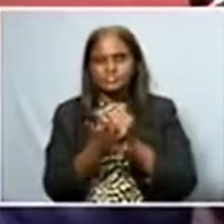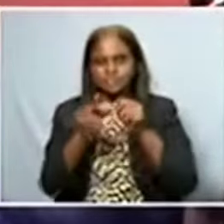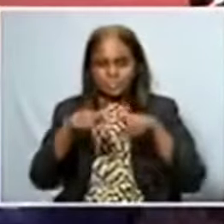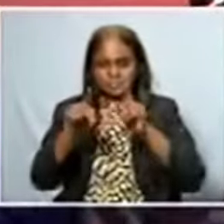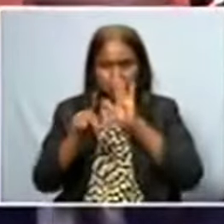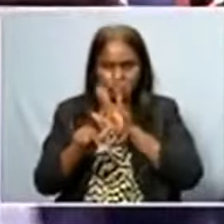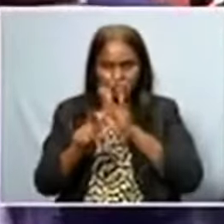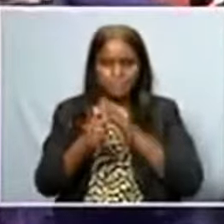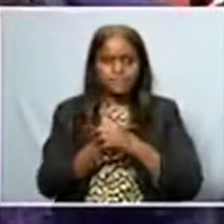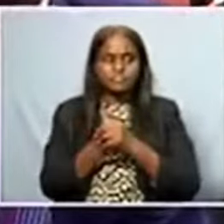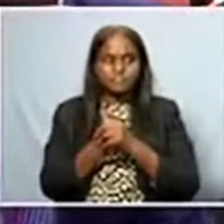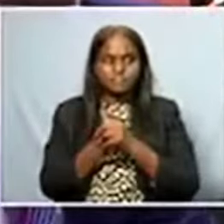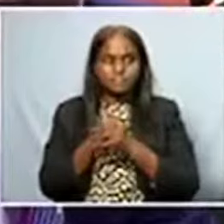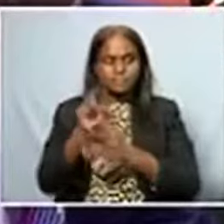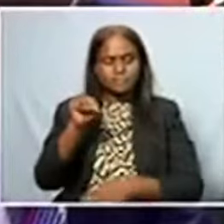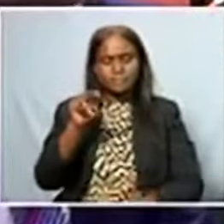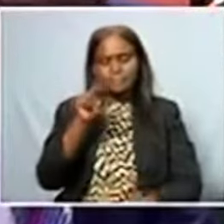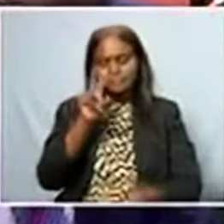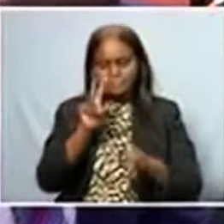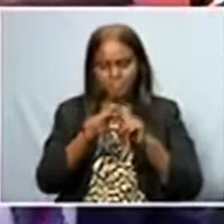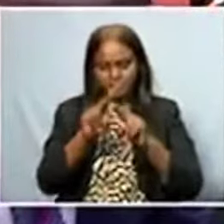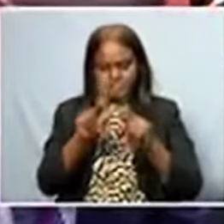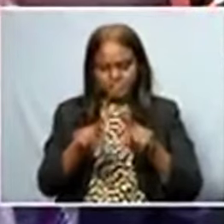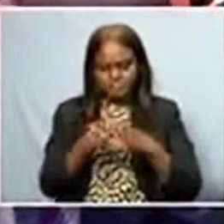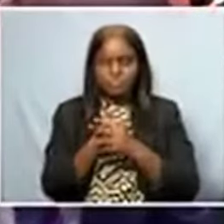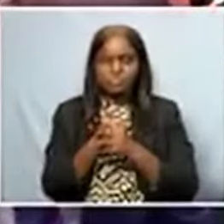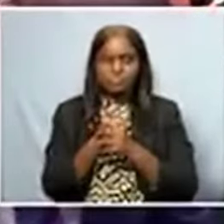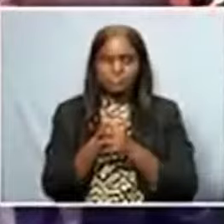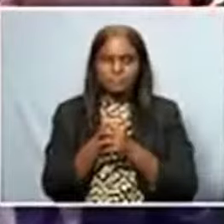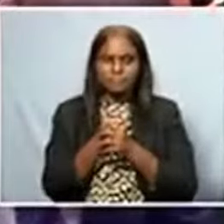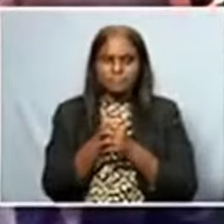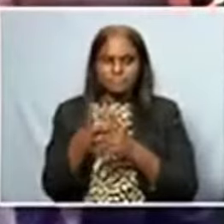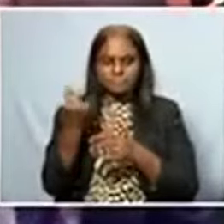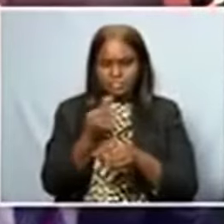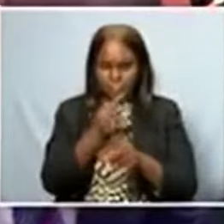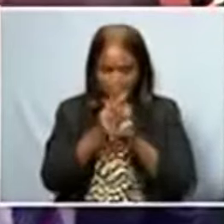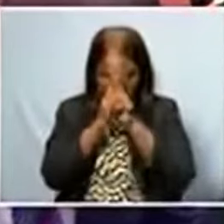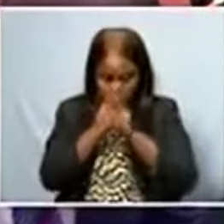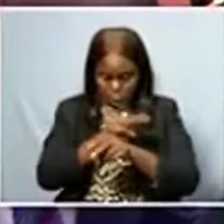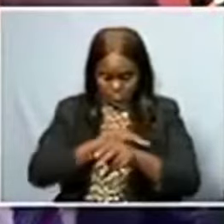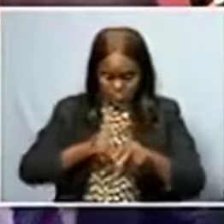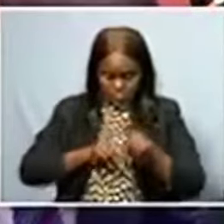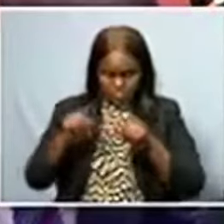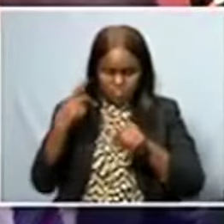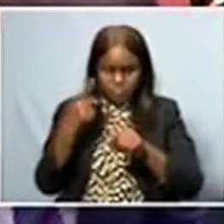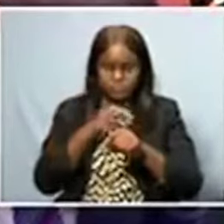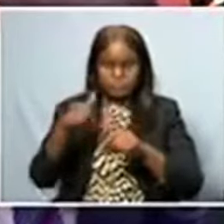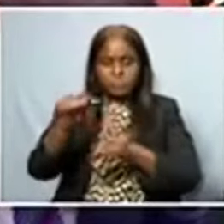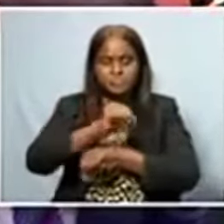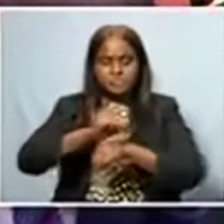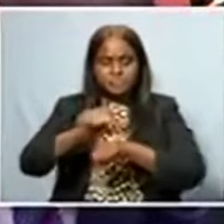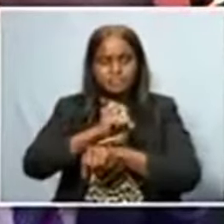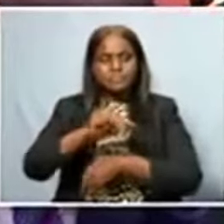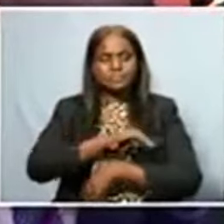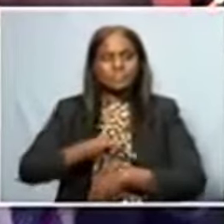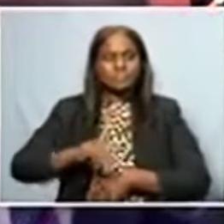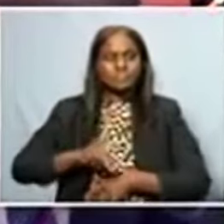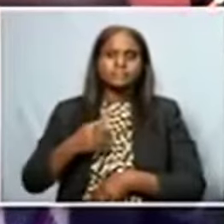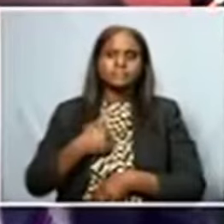permission, Mr. Chairman, the honorable member on the floor of the House is a senior member.